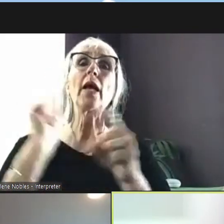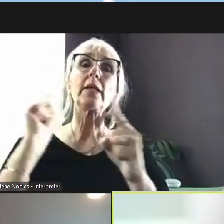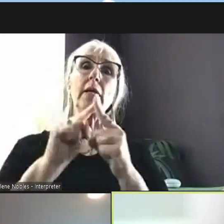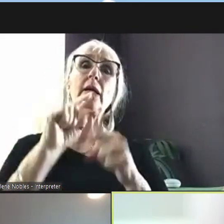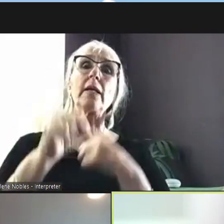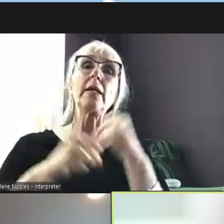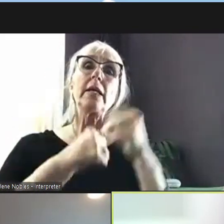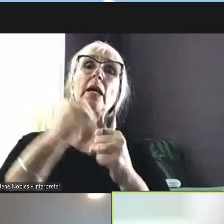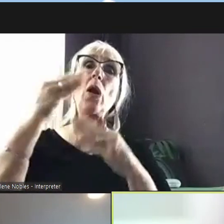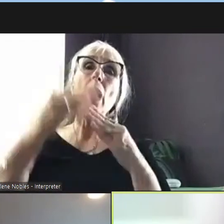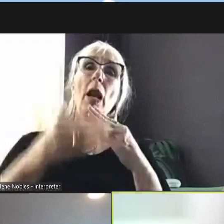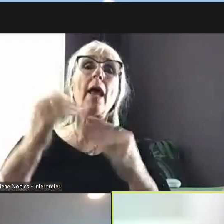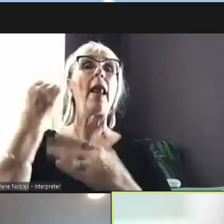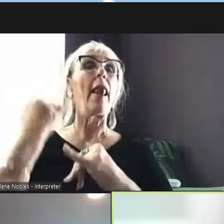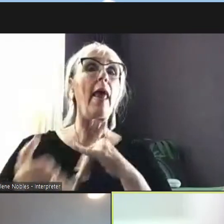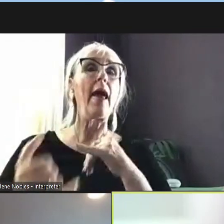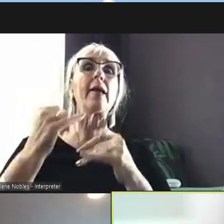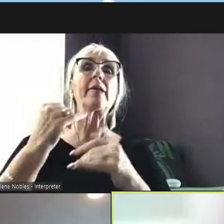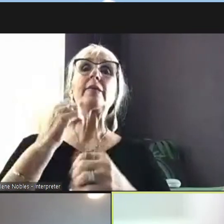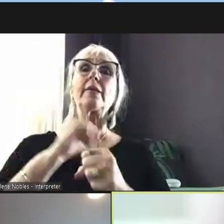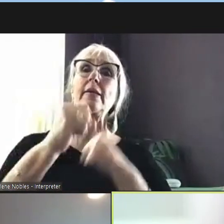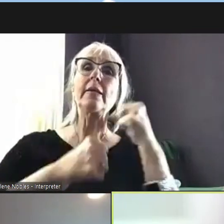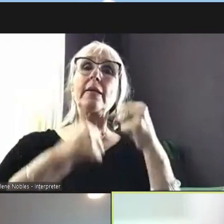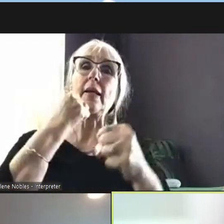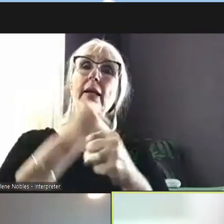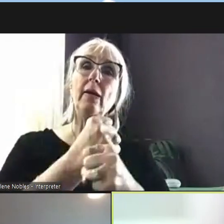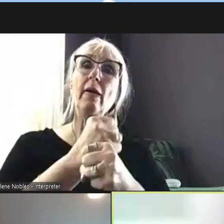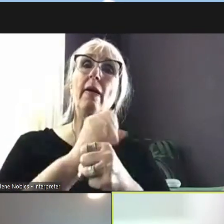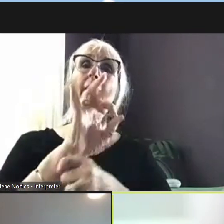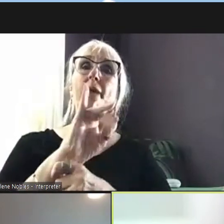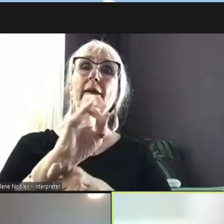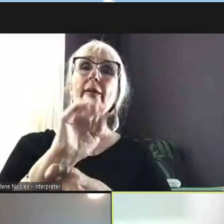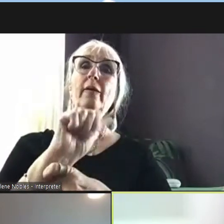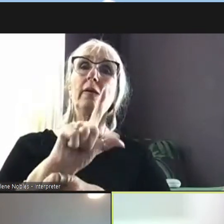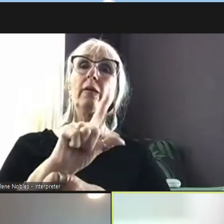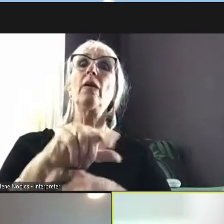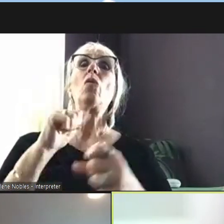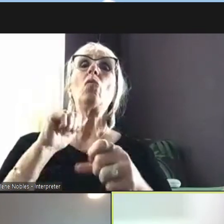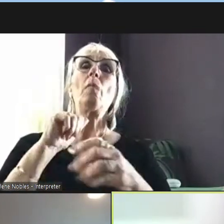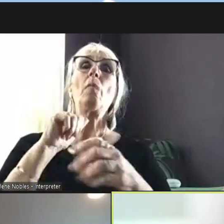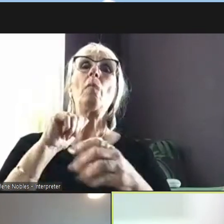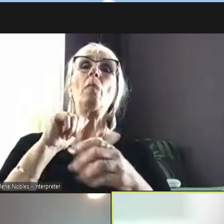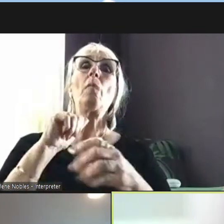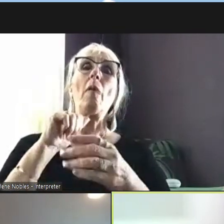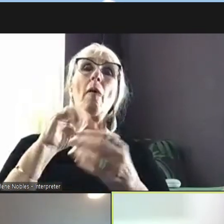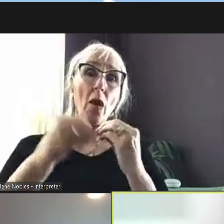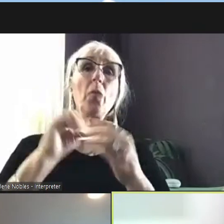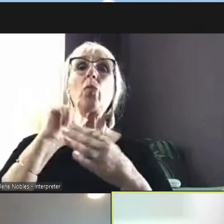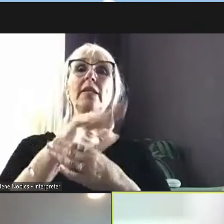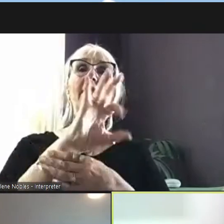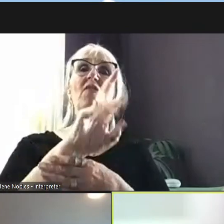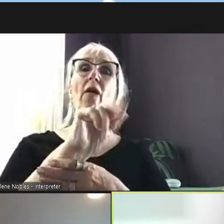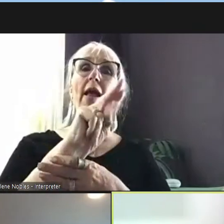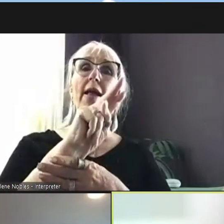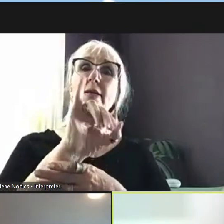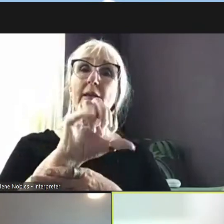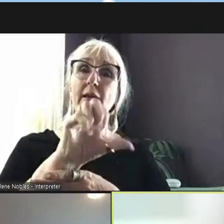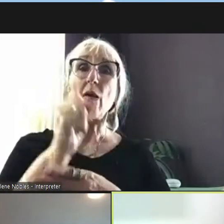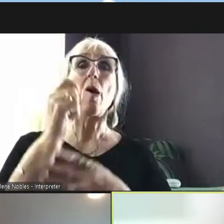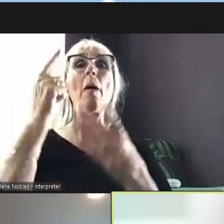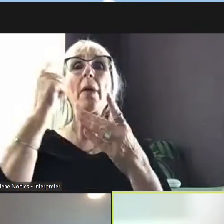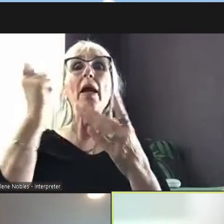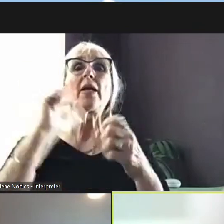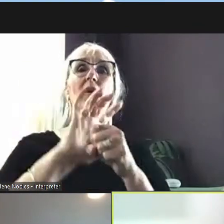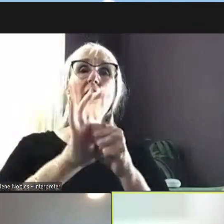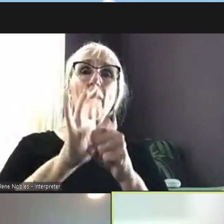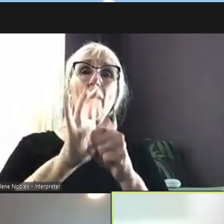fiscal year. We have sent all those numbers to Francis, and a lot of it was just because of COVID-19. We incurred a lot of those